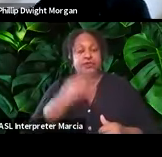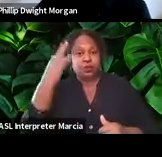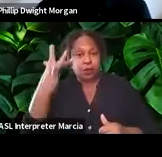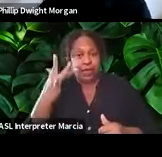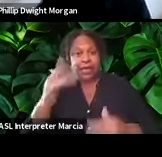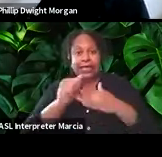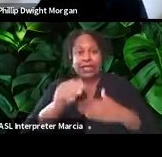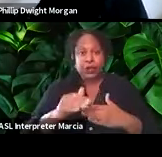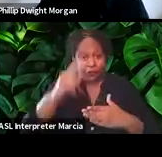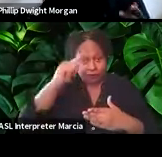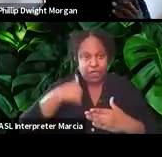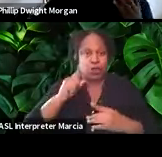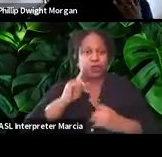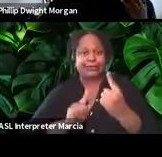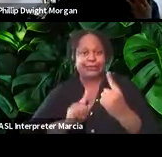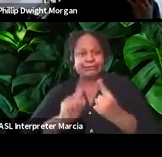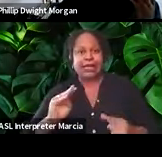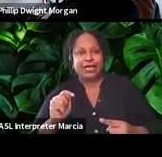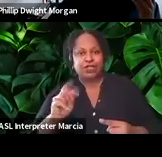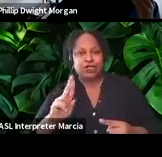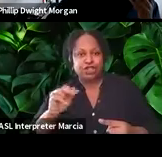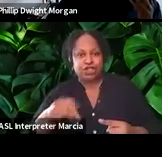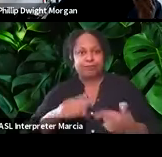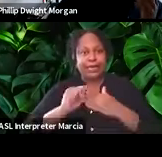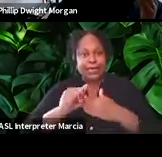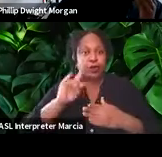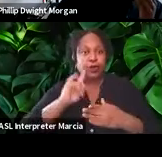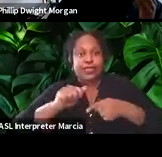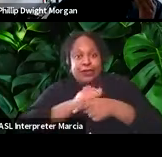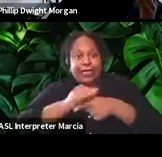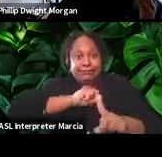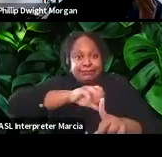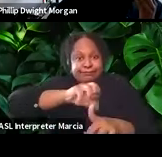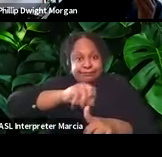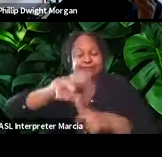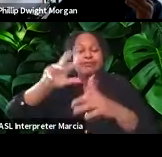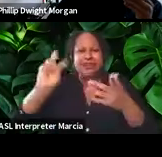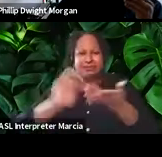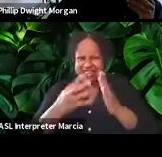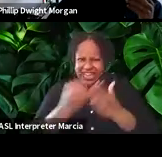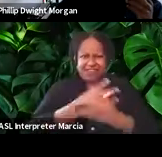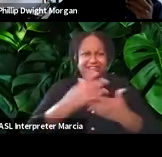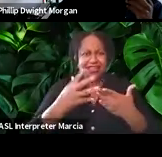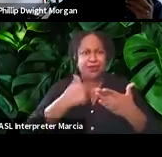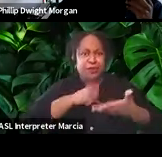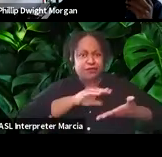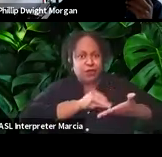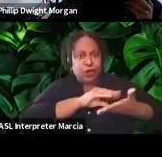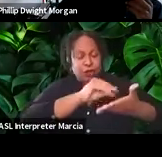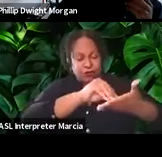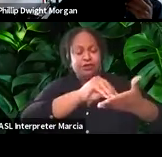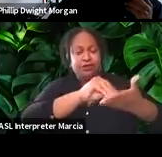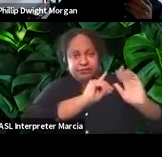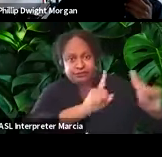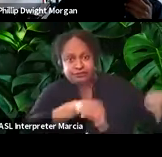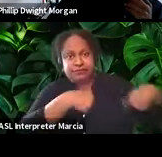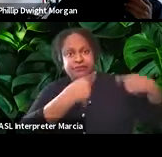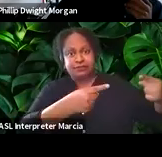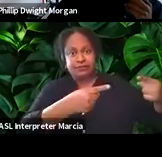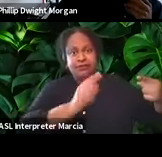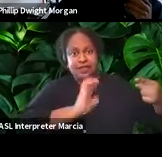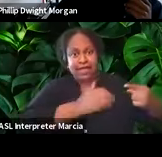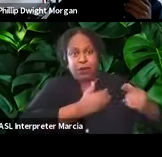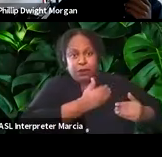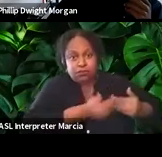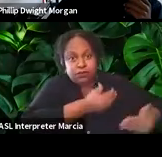like mentorship, leadership looks like training, leadership looks like all of the things that we have learned in our